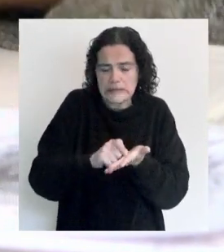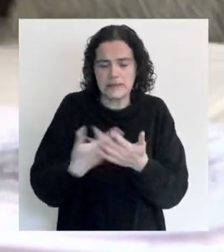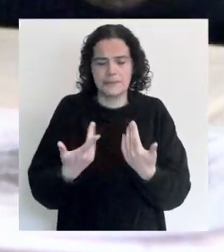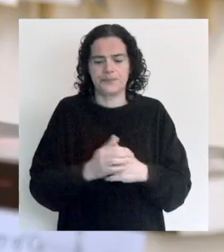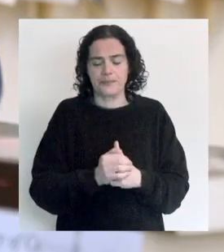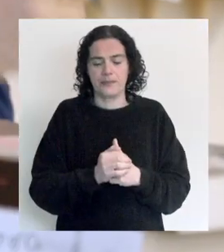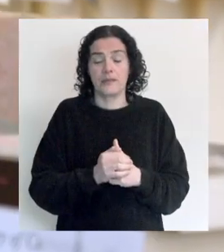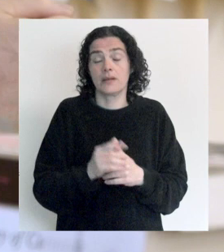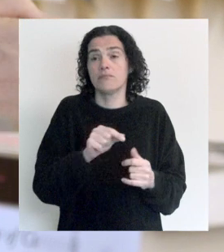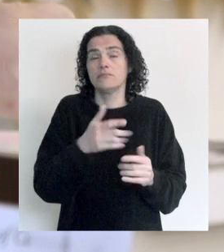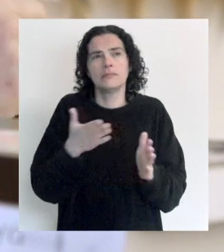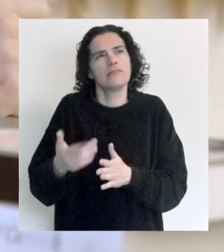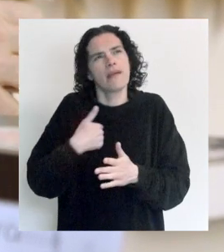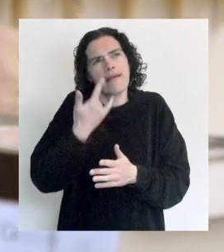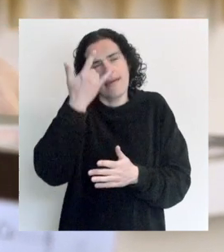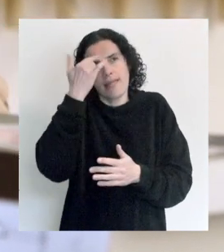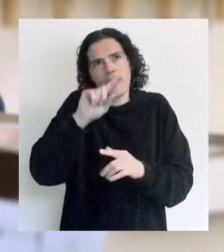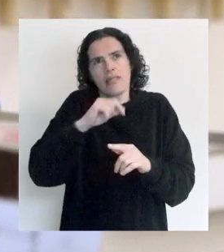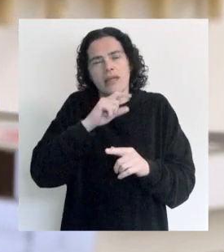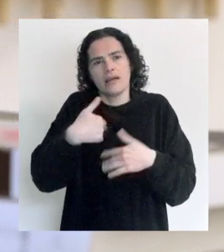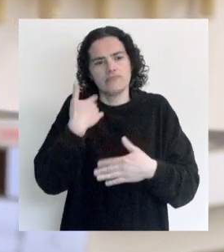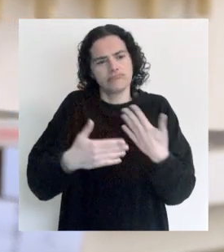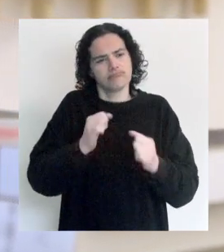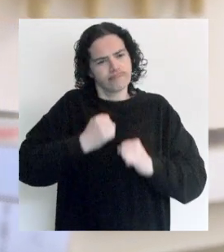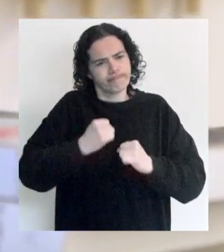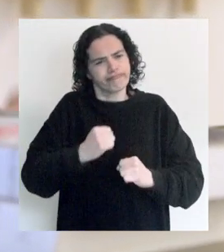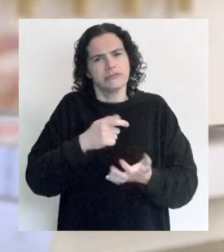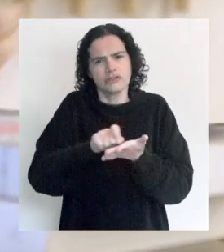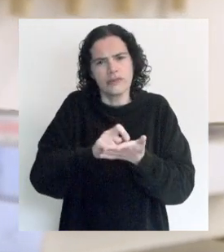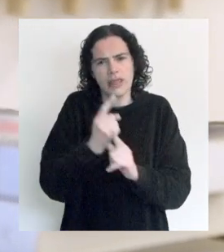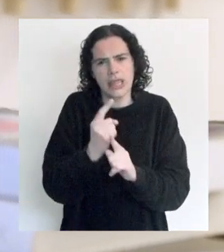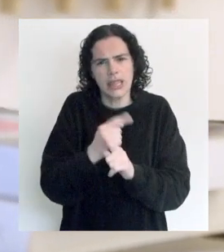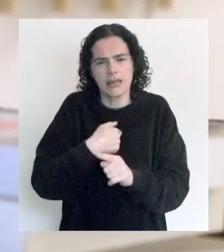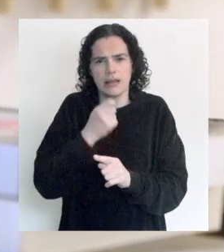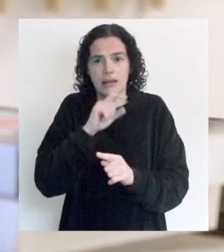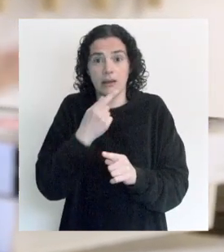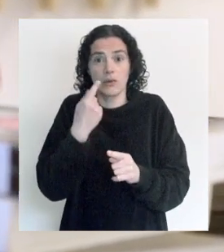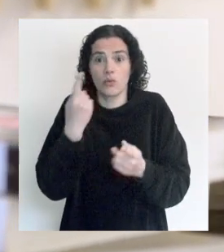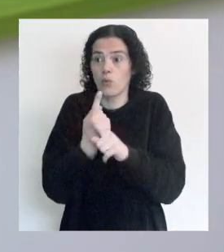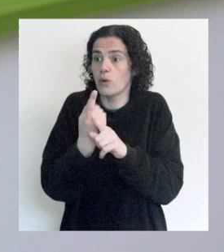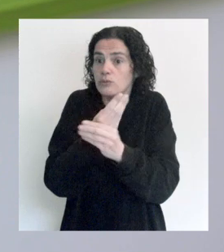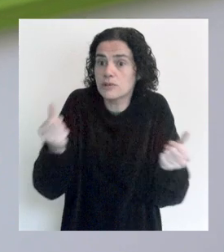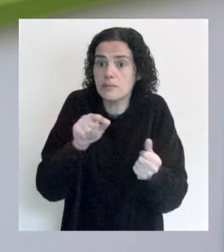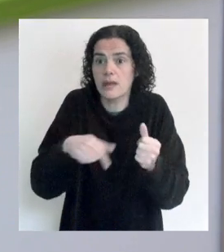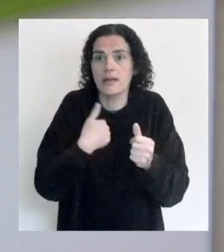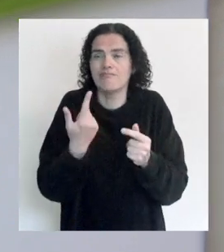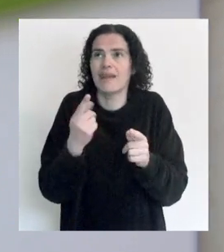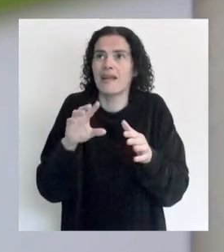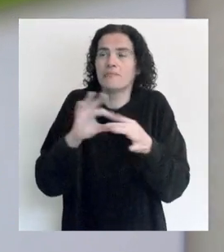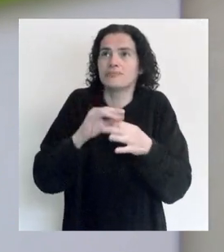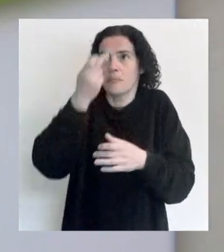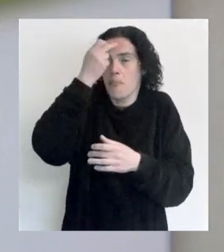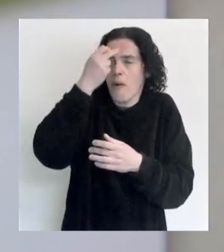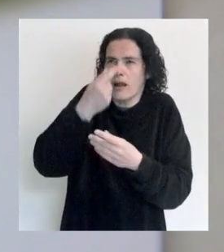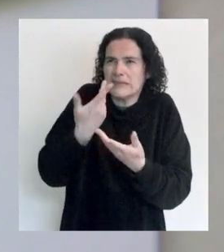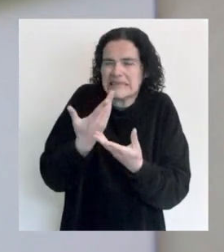So in a way, the idea of resisting homogenizing forces which lead to extinction and to disappearing things is part of the work. Memory is,